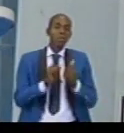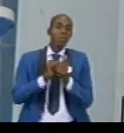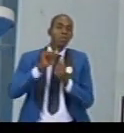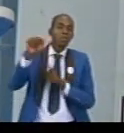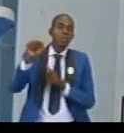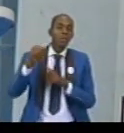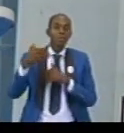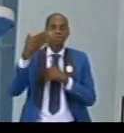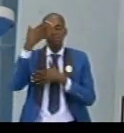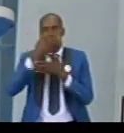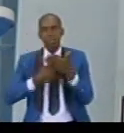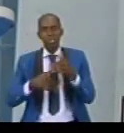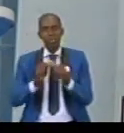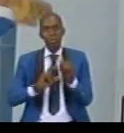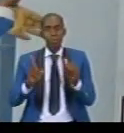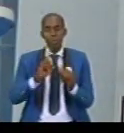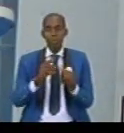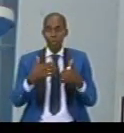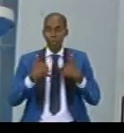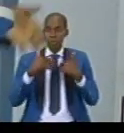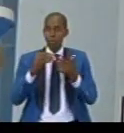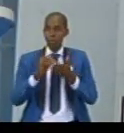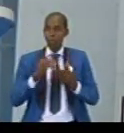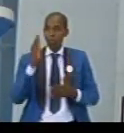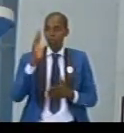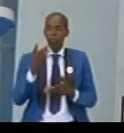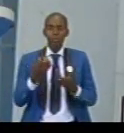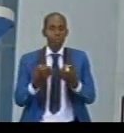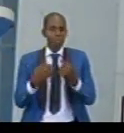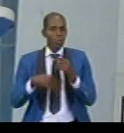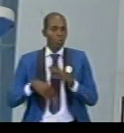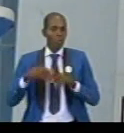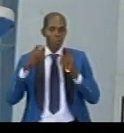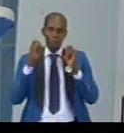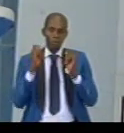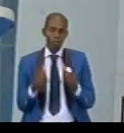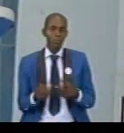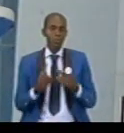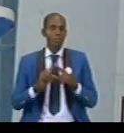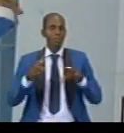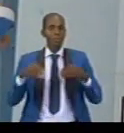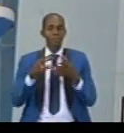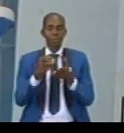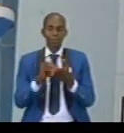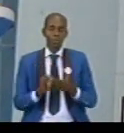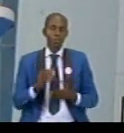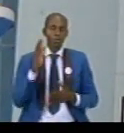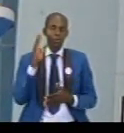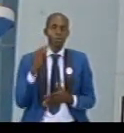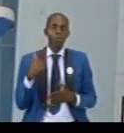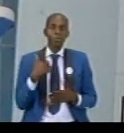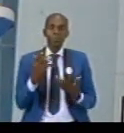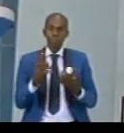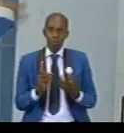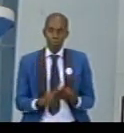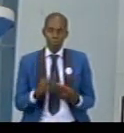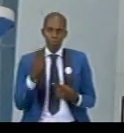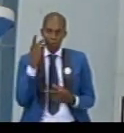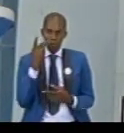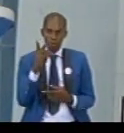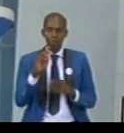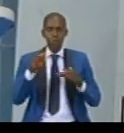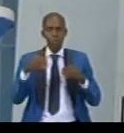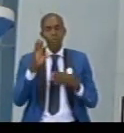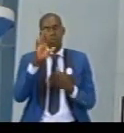out immediately. They're waiting for you to give your testimony. We want to listen to what God has done for you, and we can rejoice